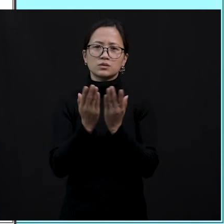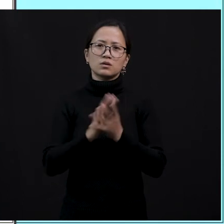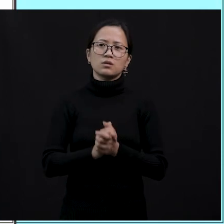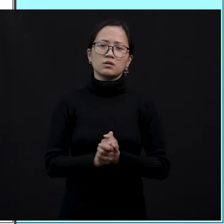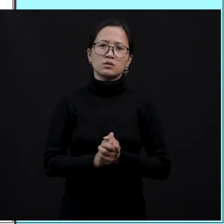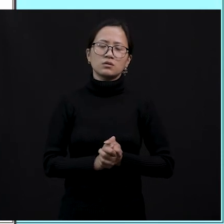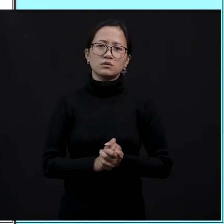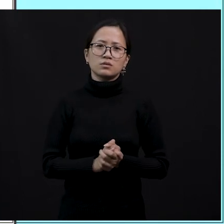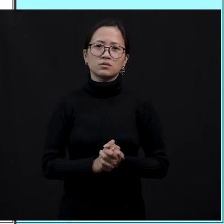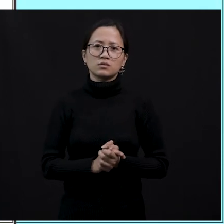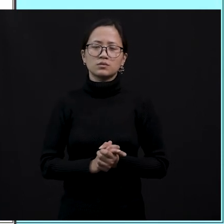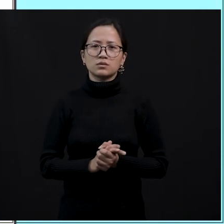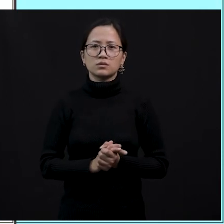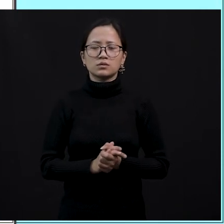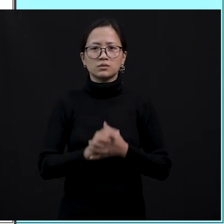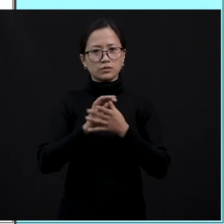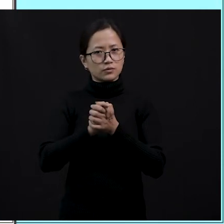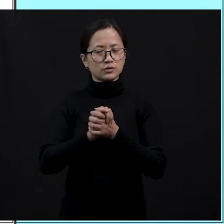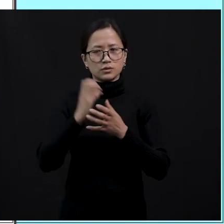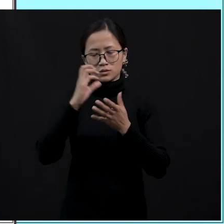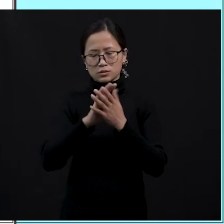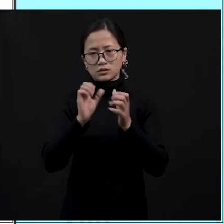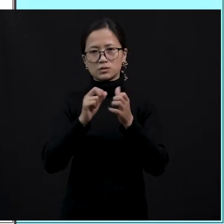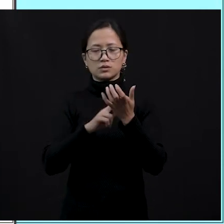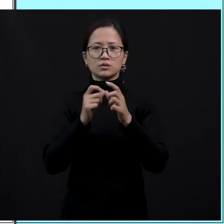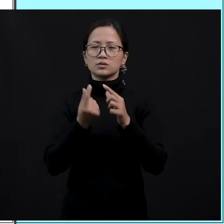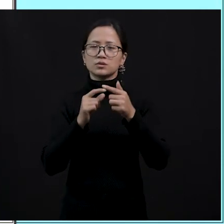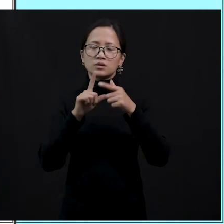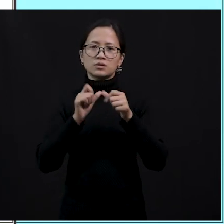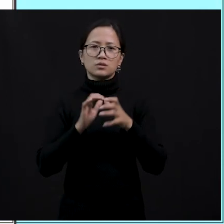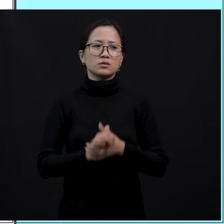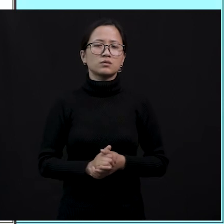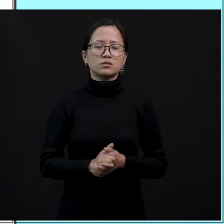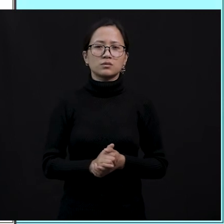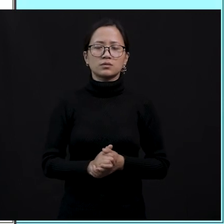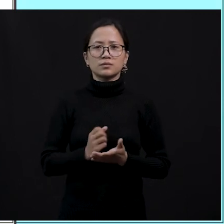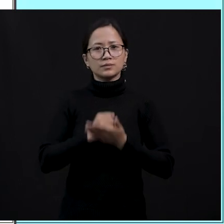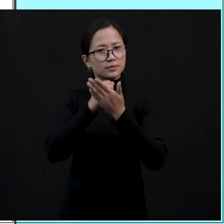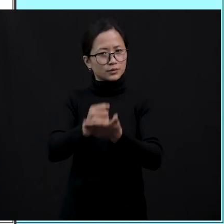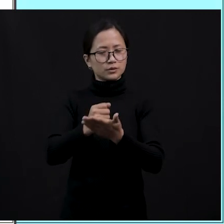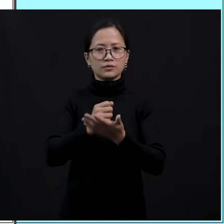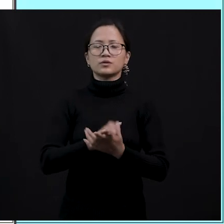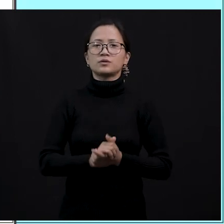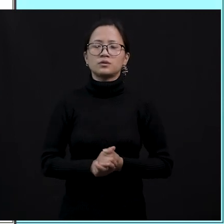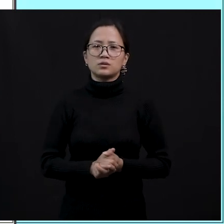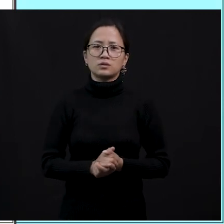trap by a friend that is Chunilal? And do you think he's considering, I should have helped him?